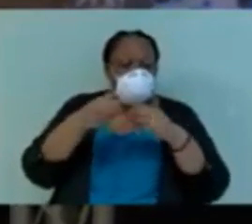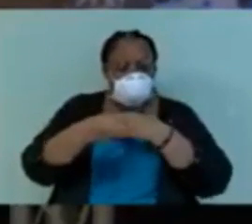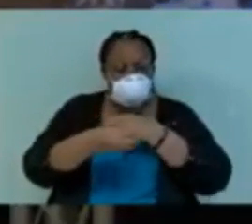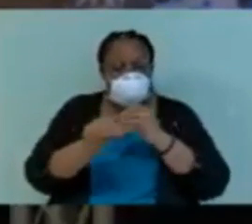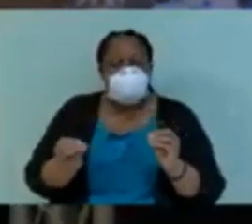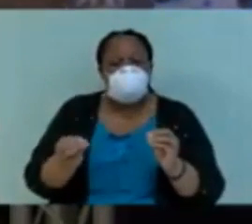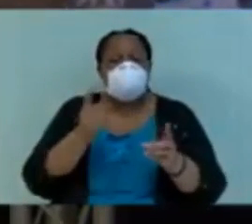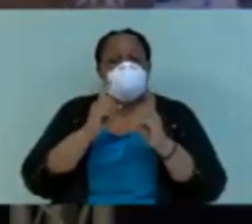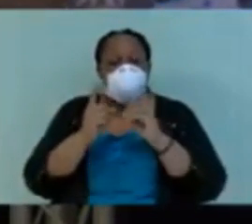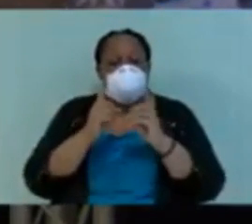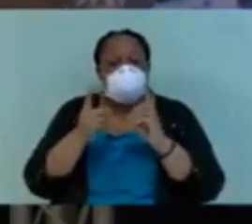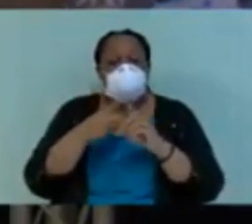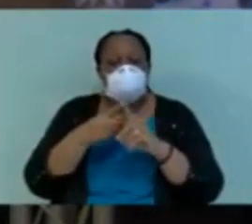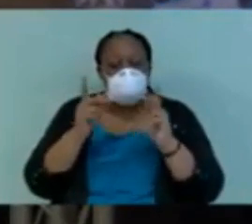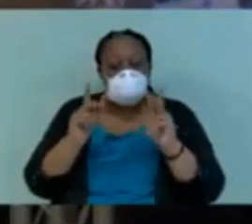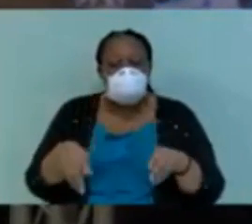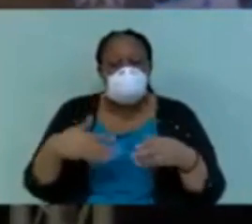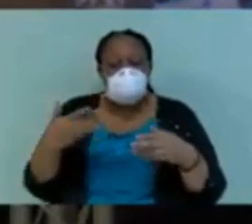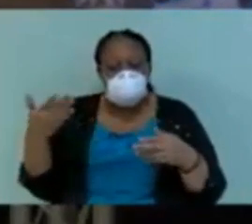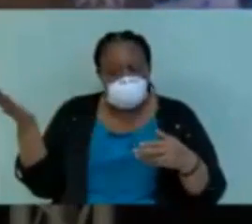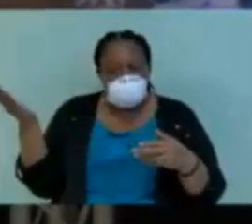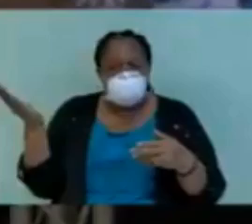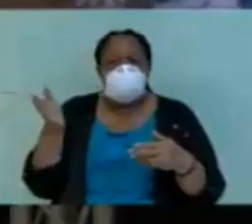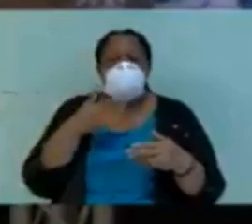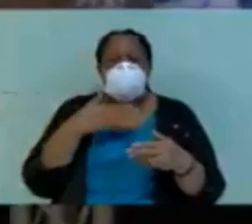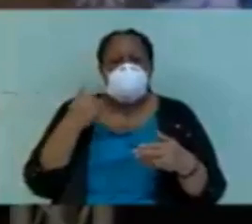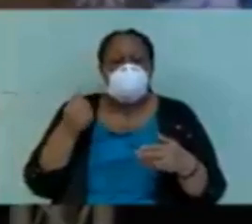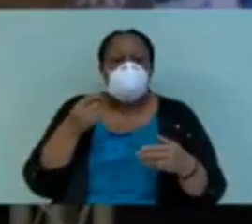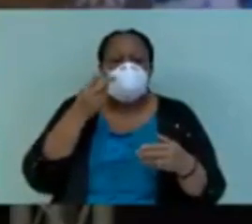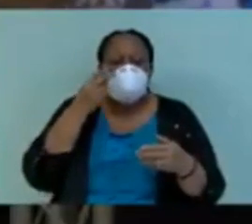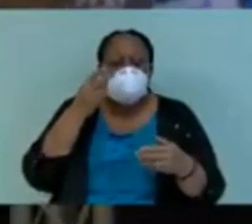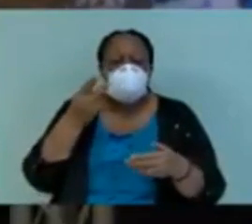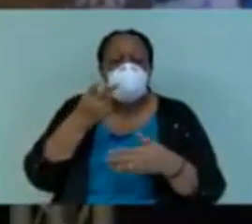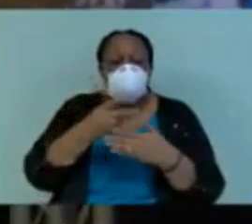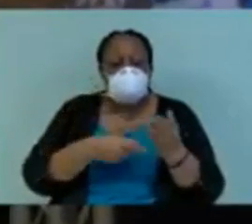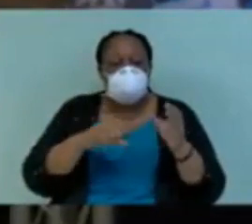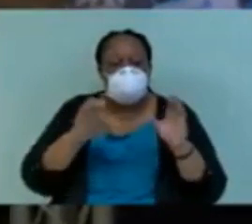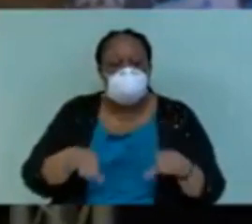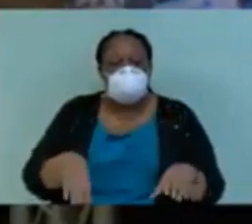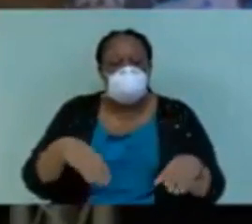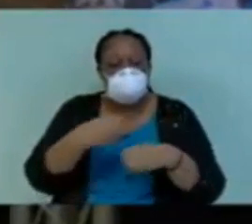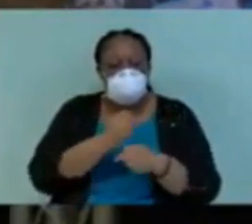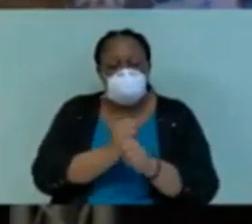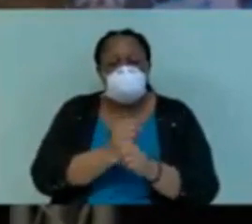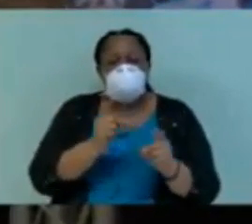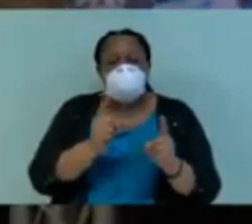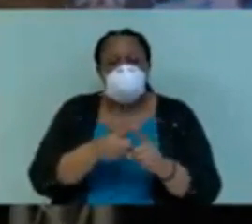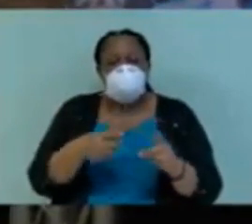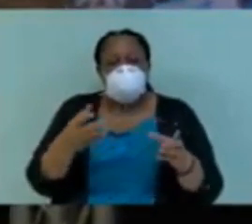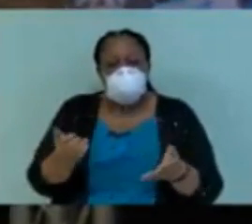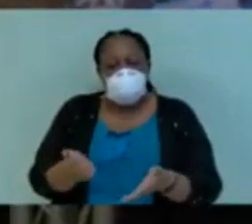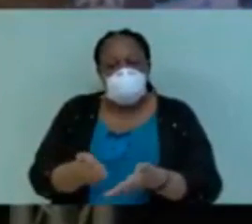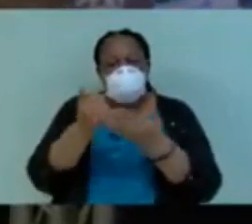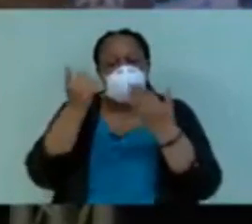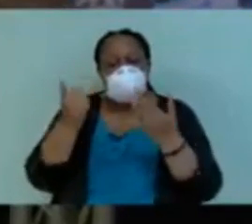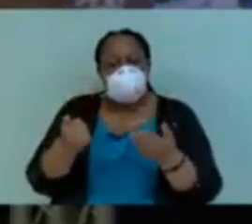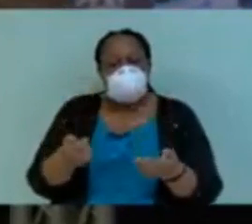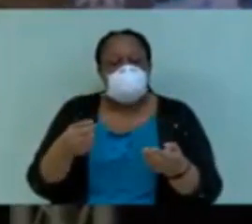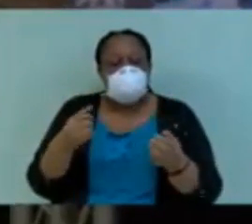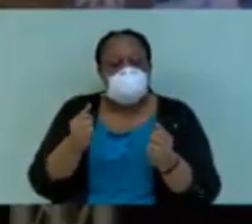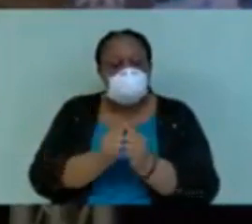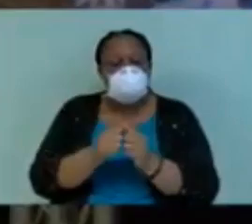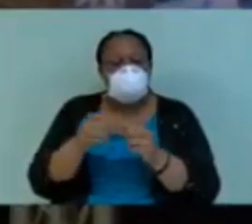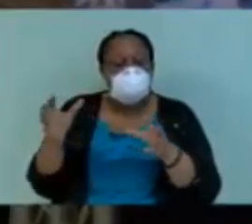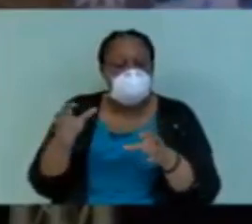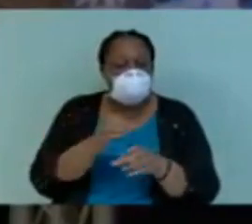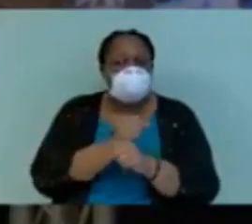However, there are vehicles here, and I guess the economic situations for individuals would have changed by then. What we are asking people